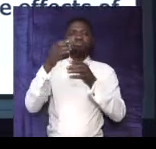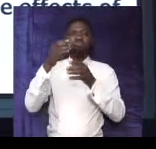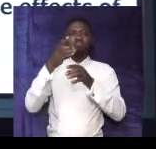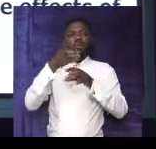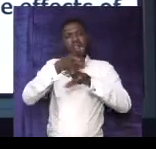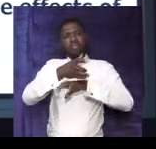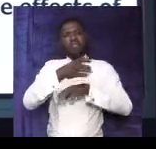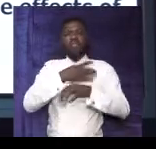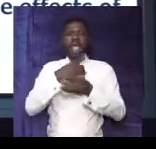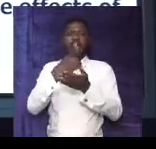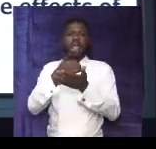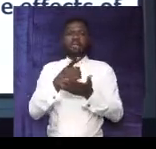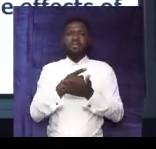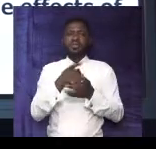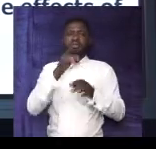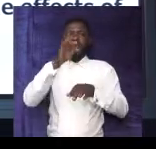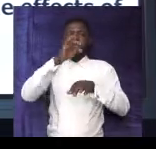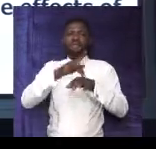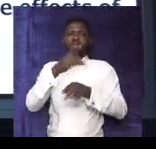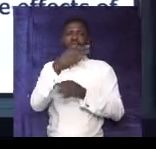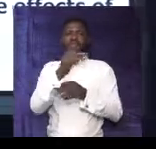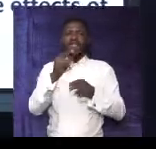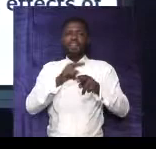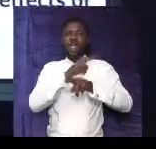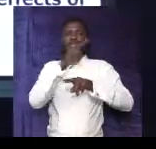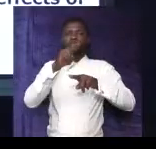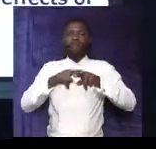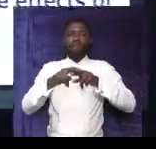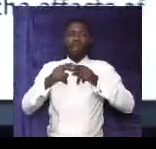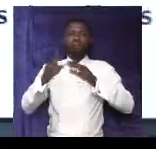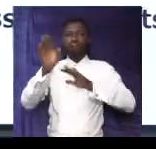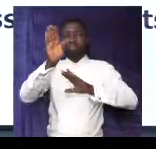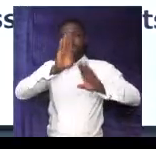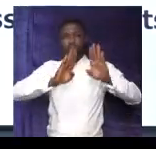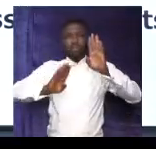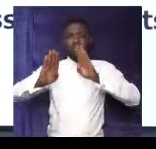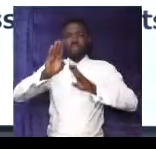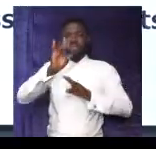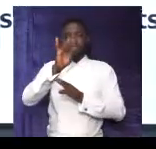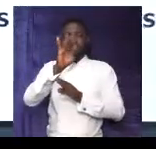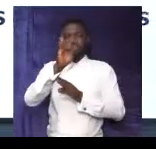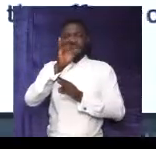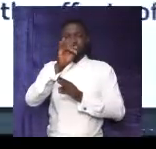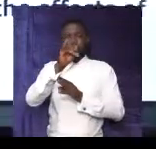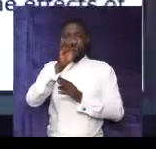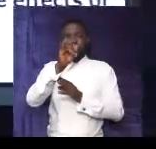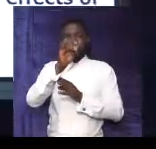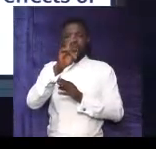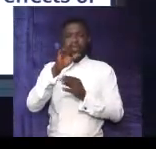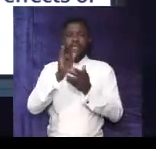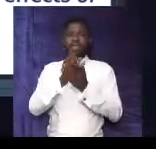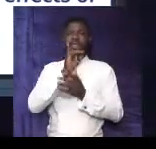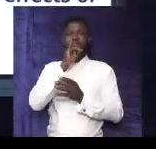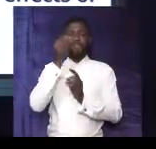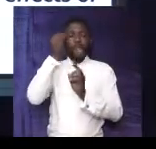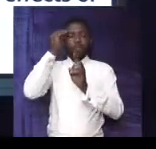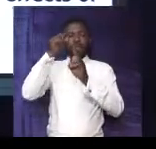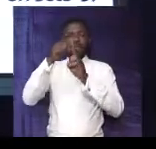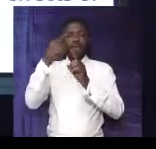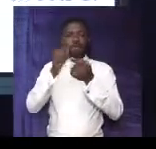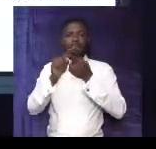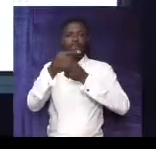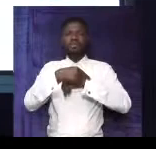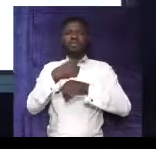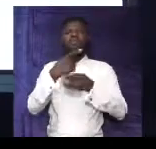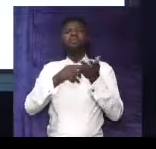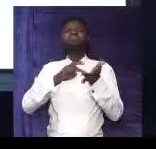and discuss the effects of natural disaster. That's our objectives for today.